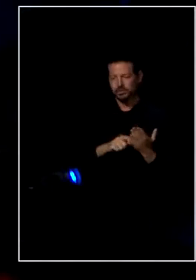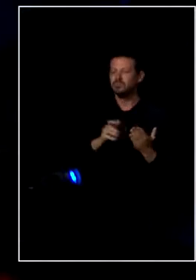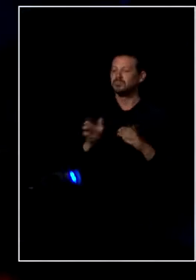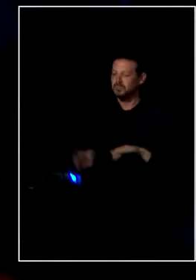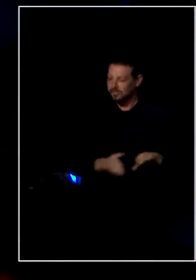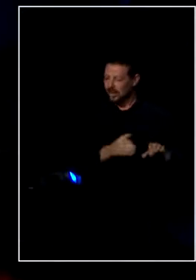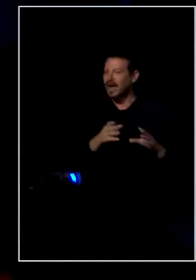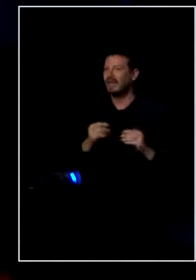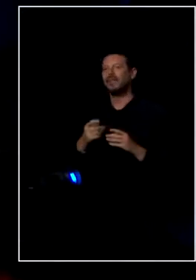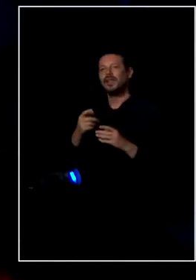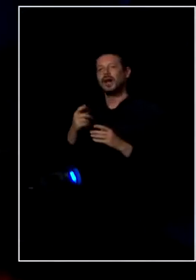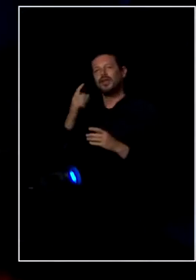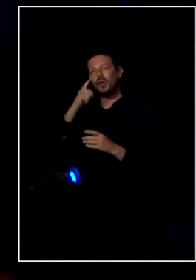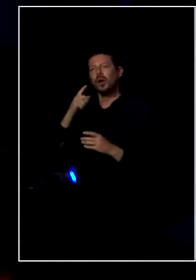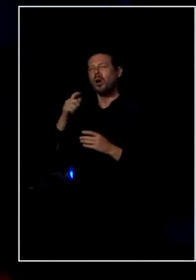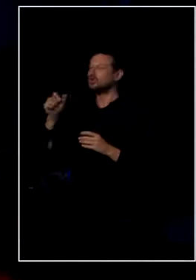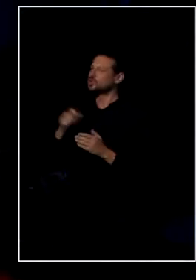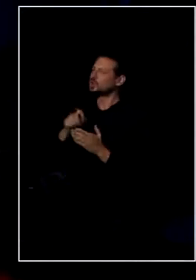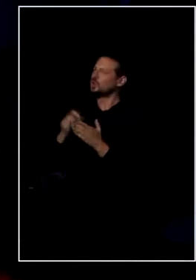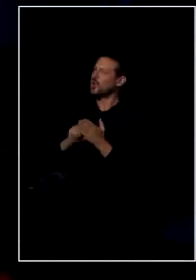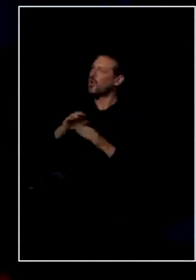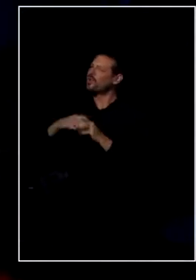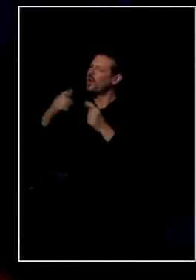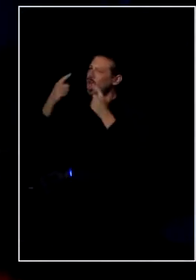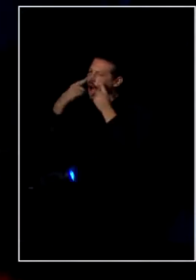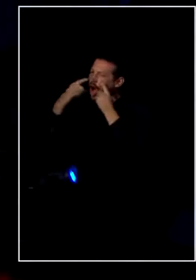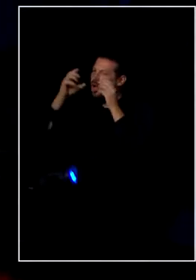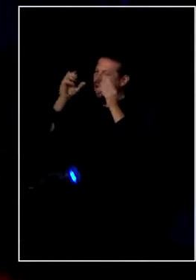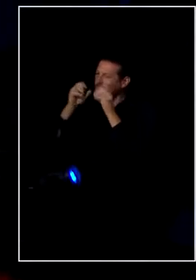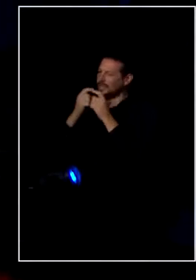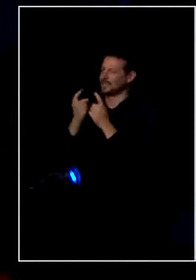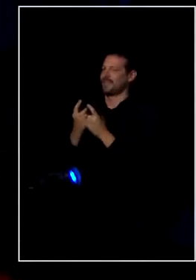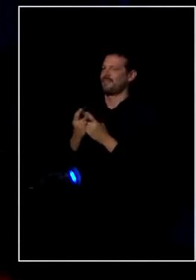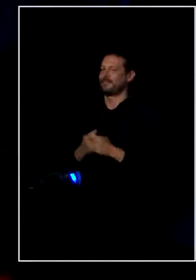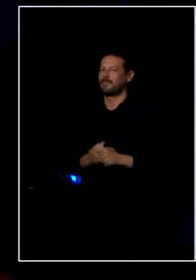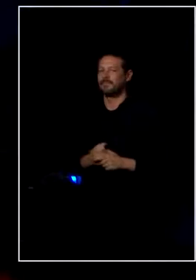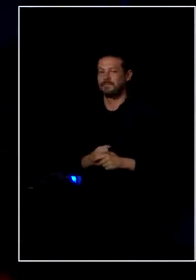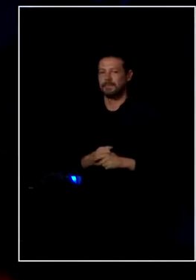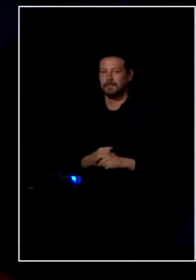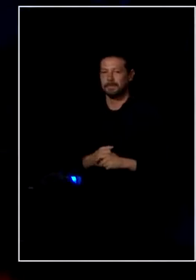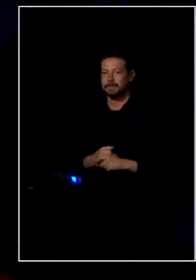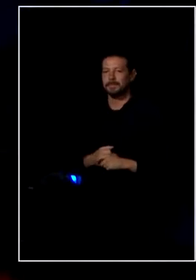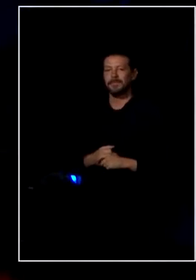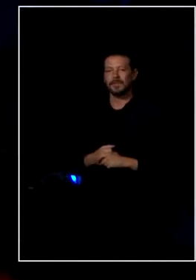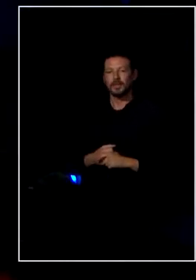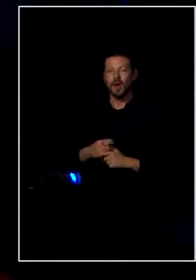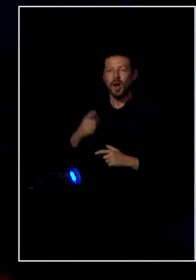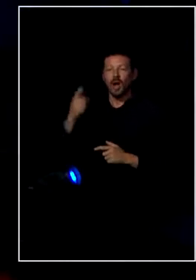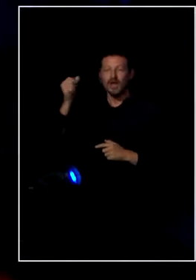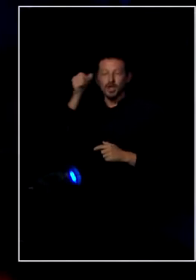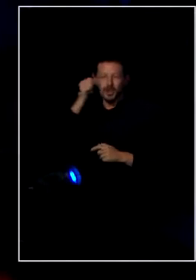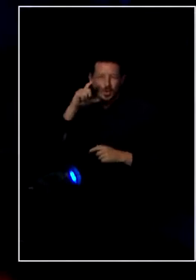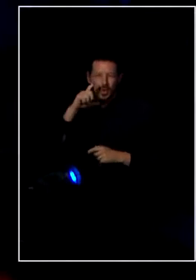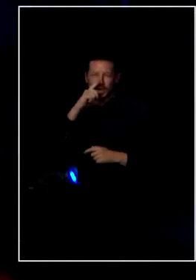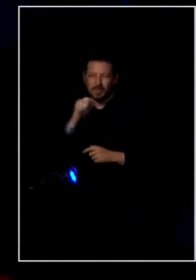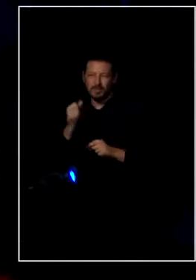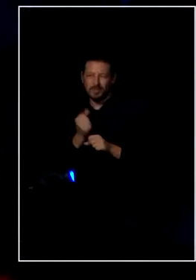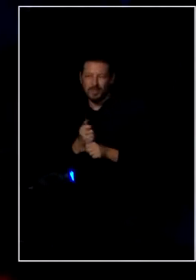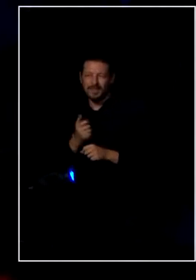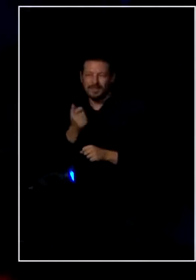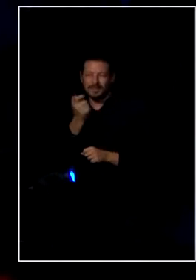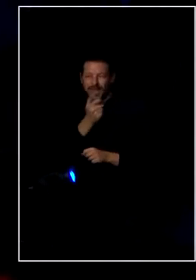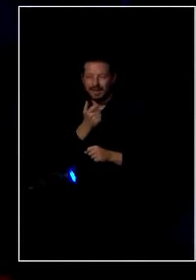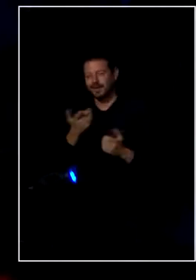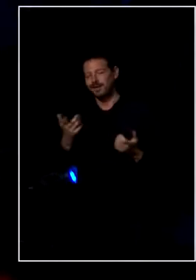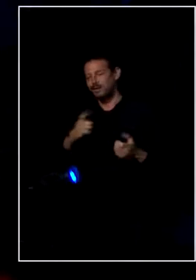haven't really before. Right. And I thought it would be a thing that I could do. And it was also something I knew I could make funny because when you've got bad